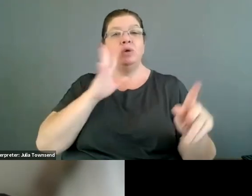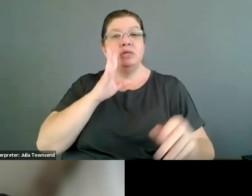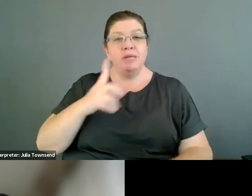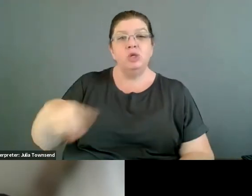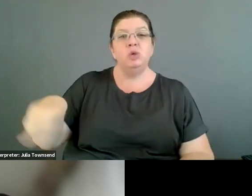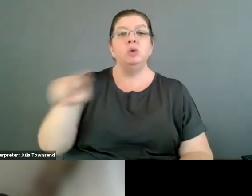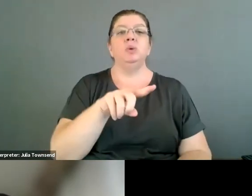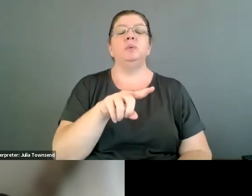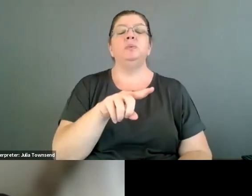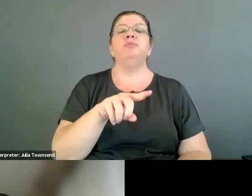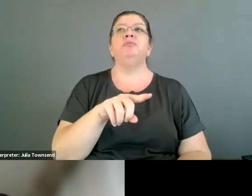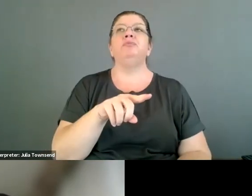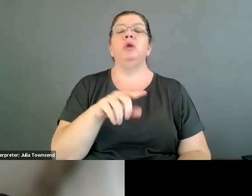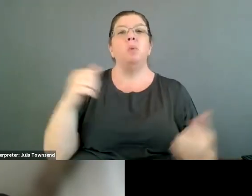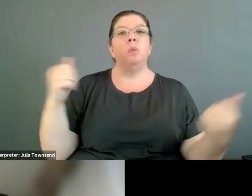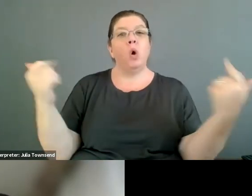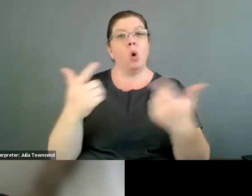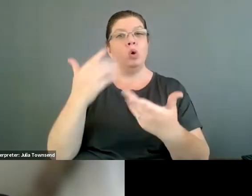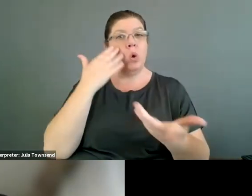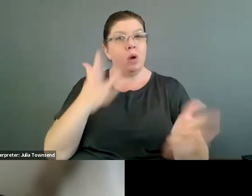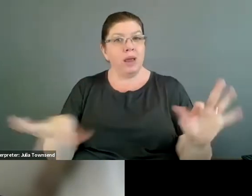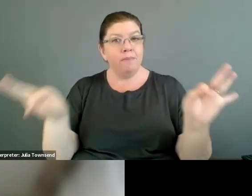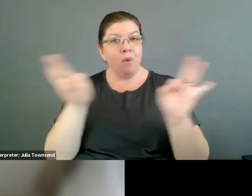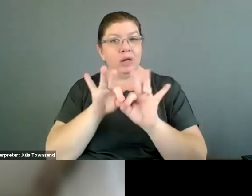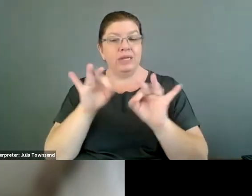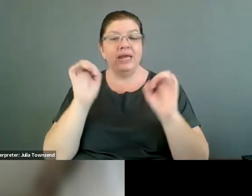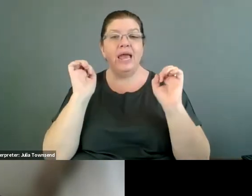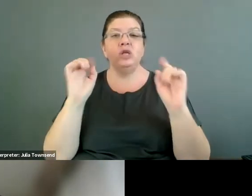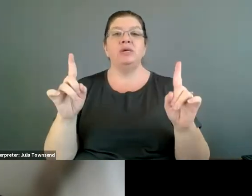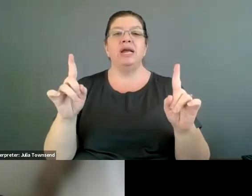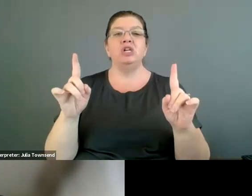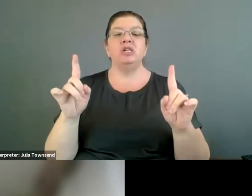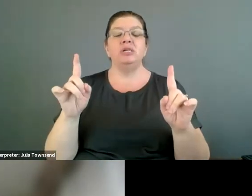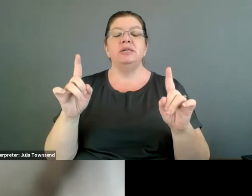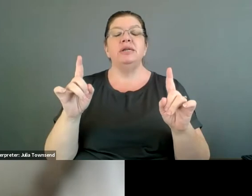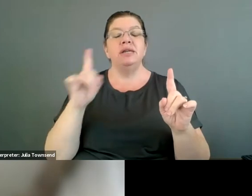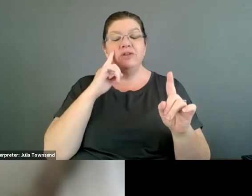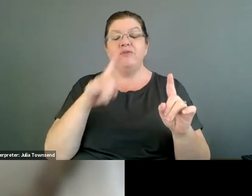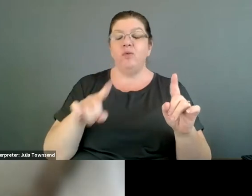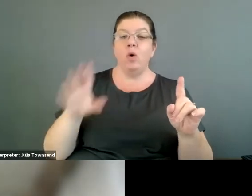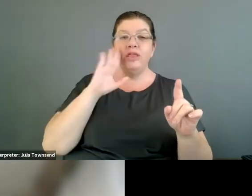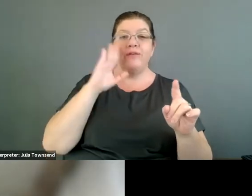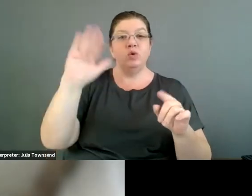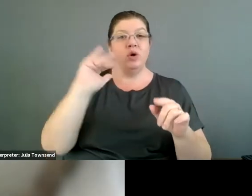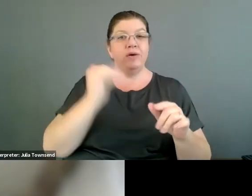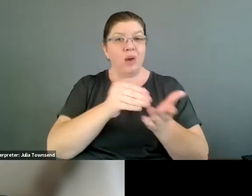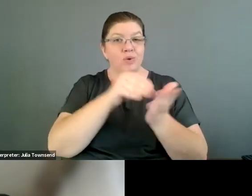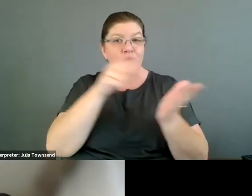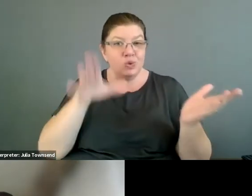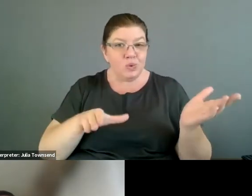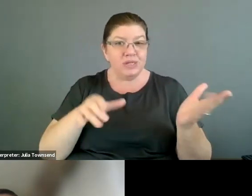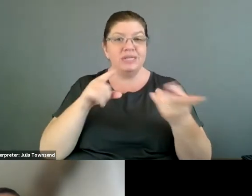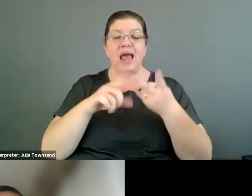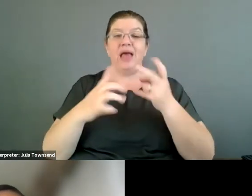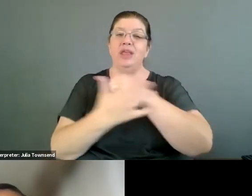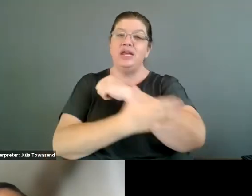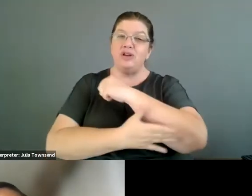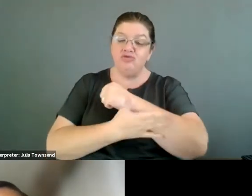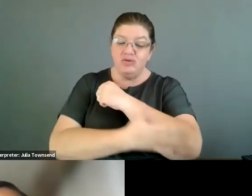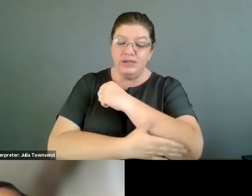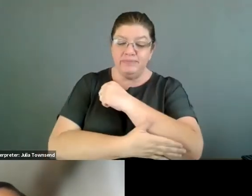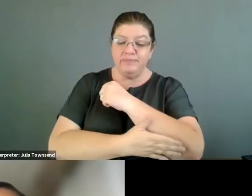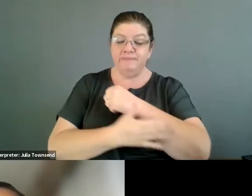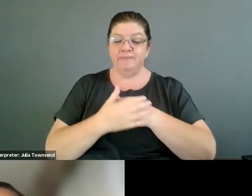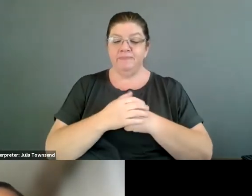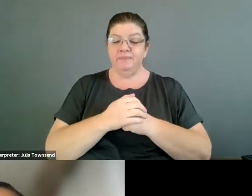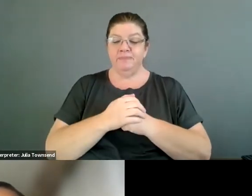you. We all know how important education is for the future of our students and our country.